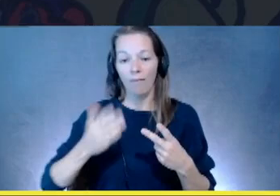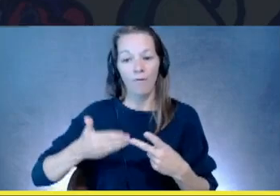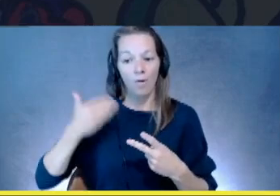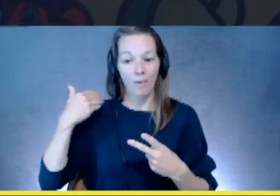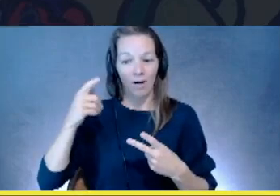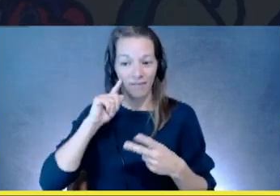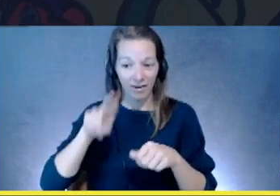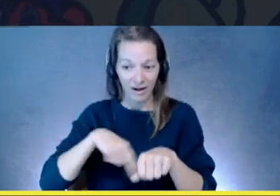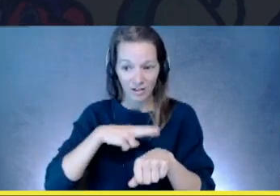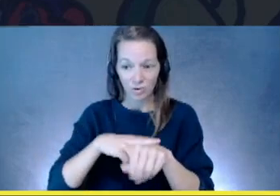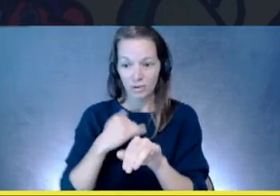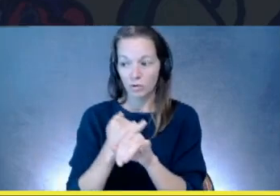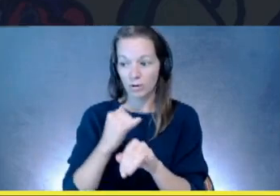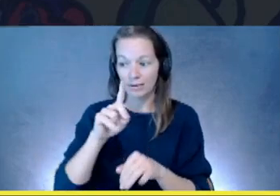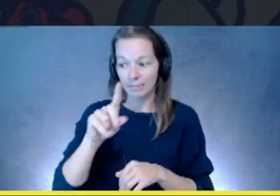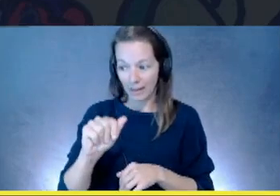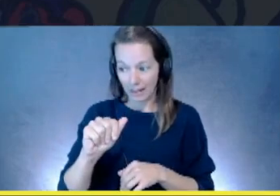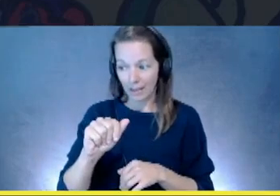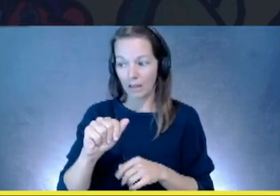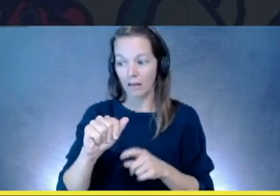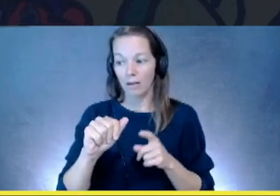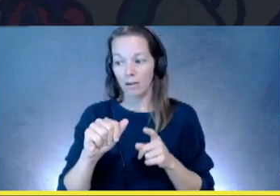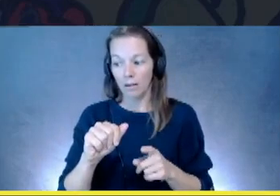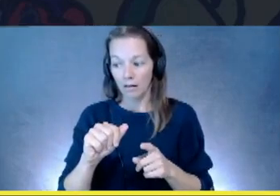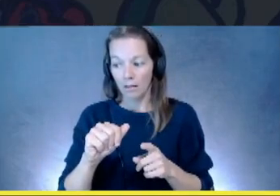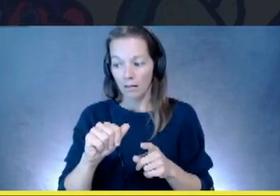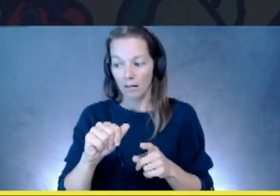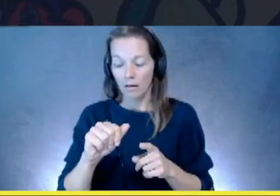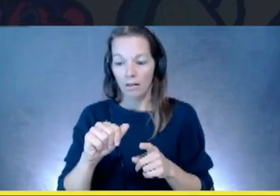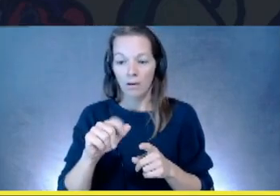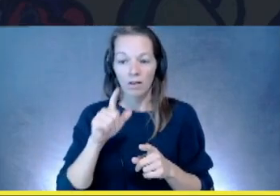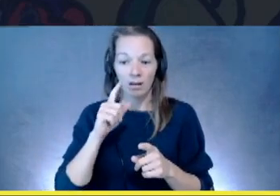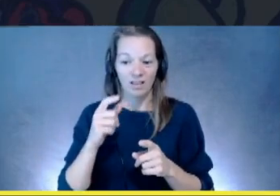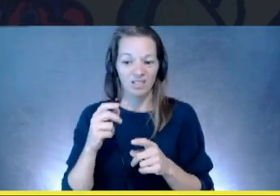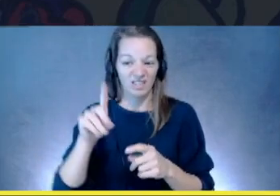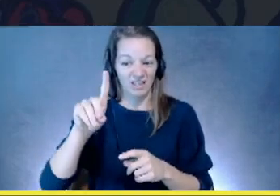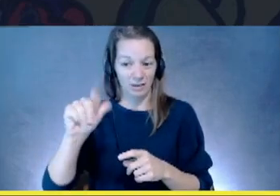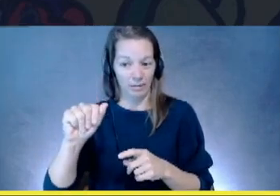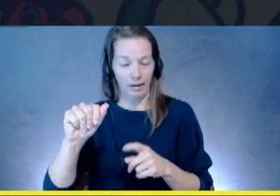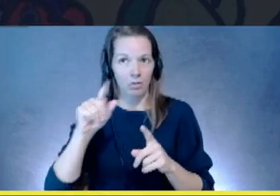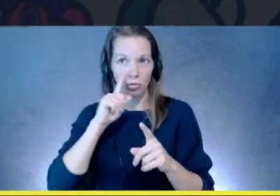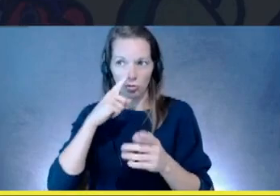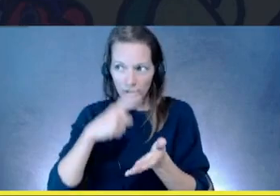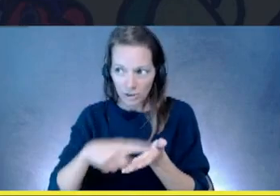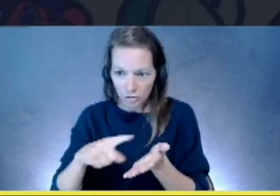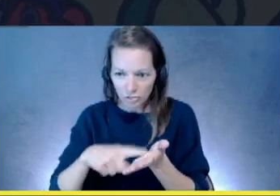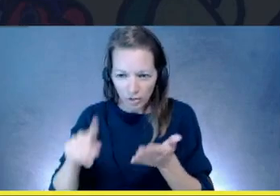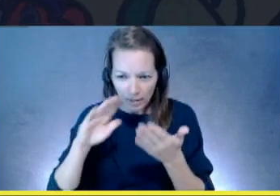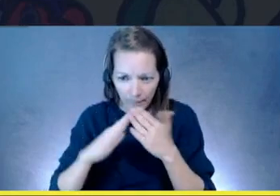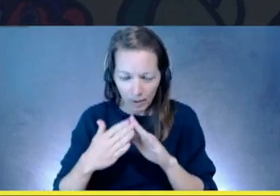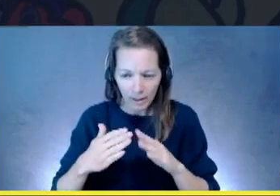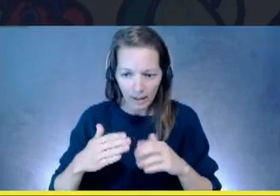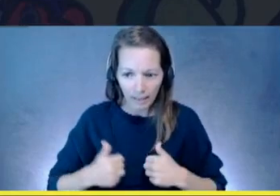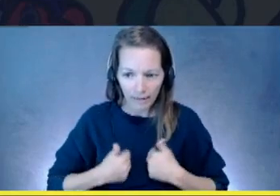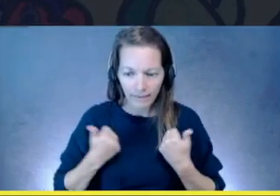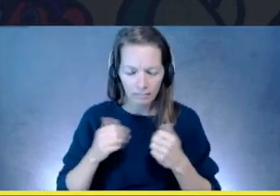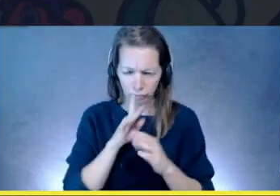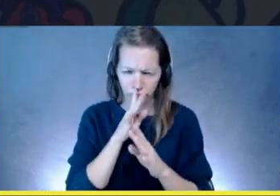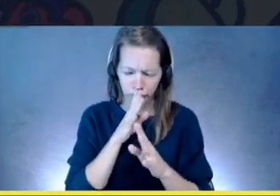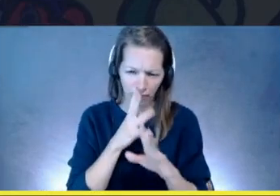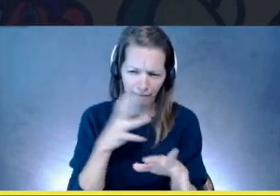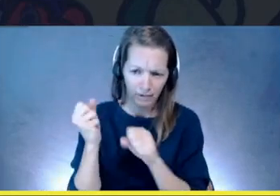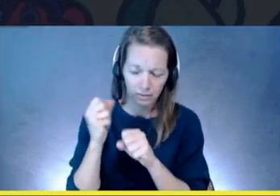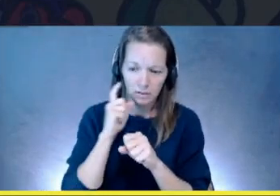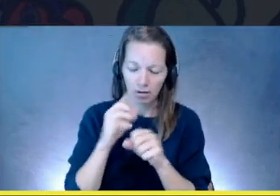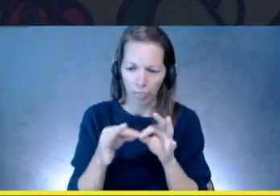on Disability, Independent Living and Rehabilitation Research within the Administration for Community Living, part of the United States Department